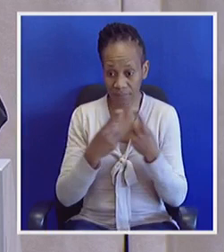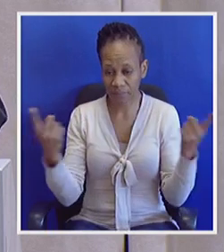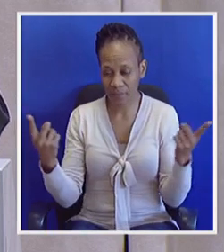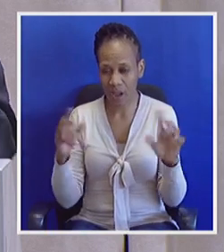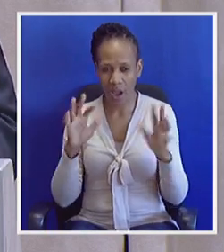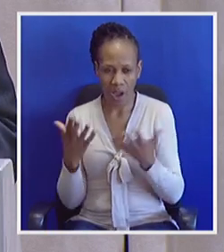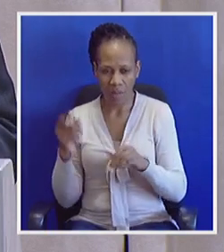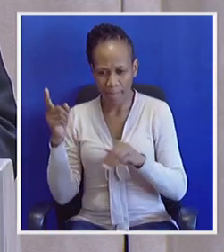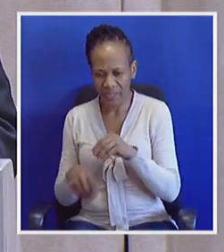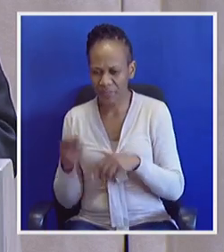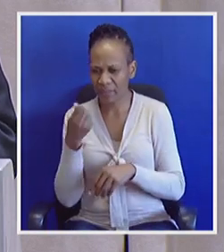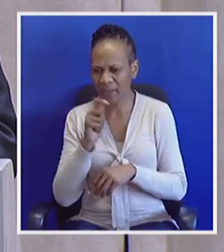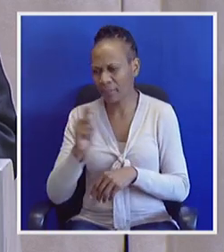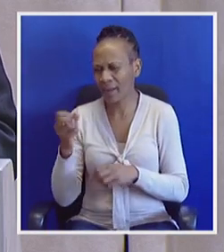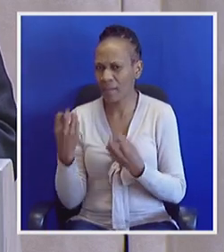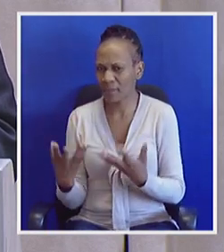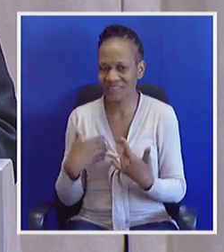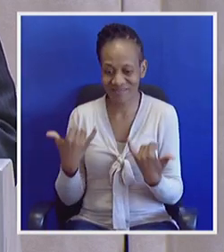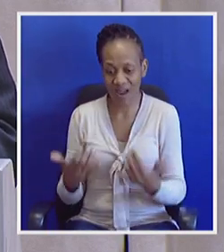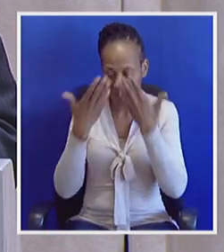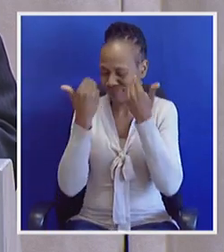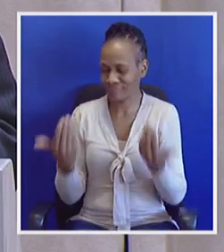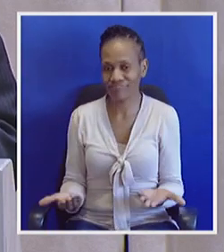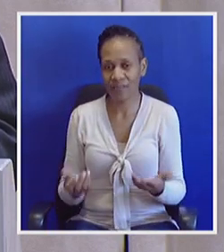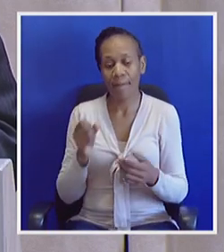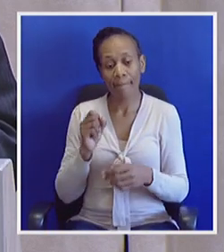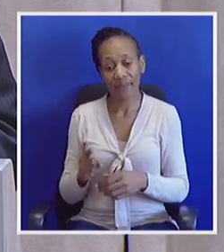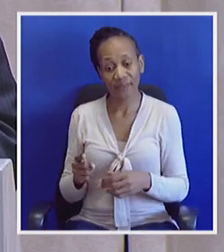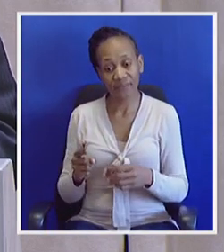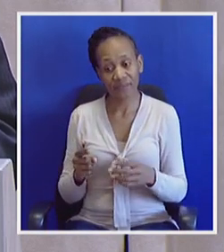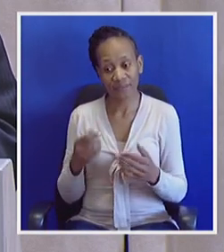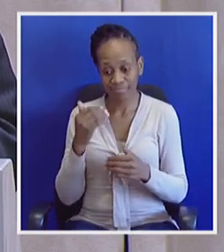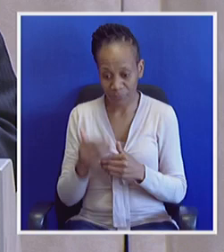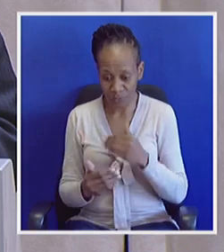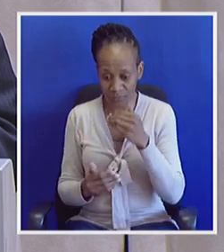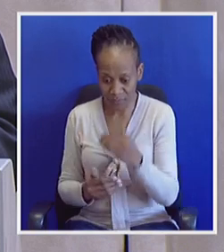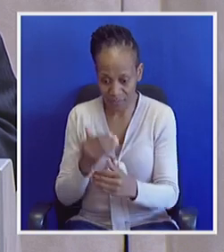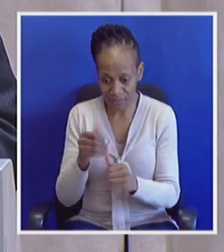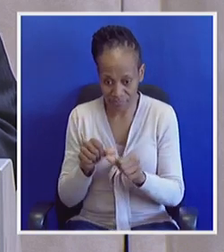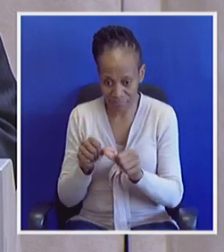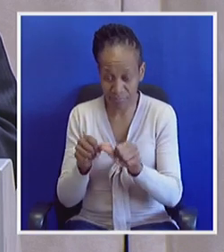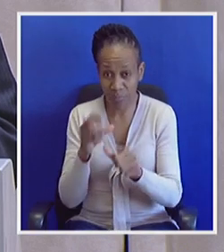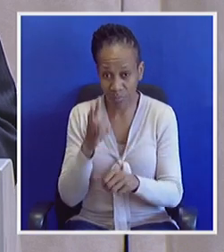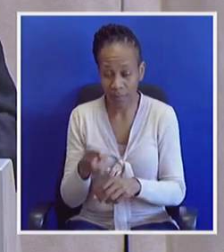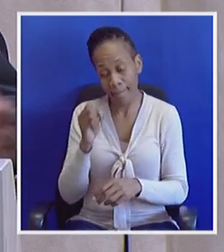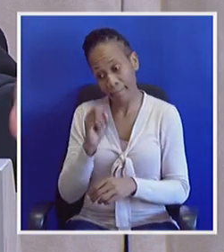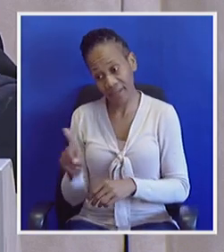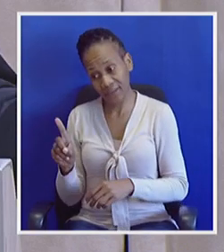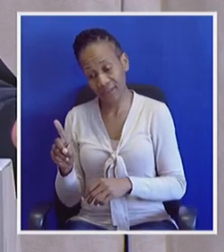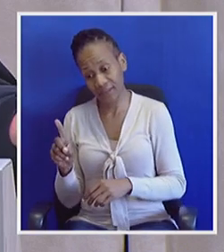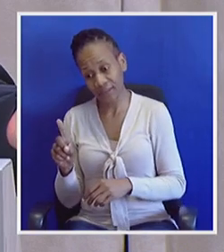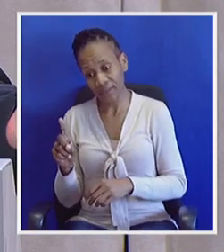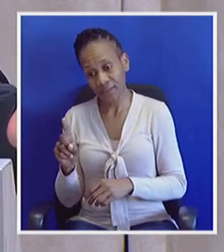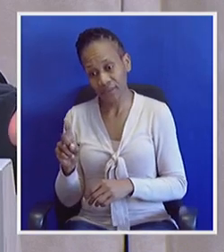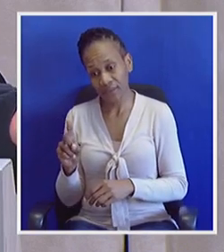of penalties that could be part of this whole process. But that obviously